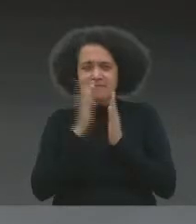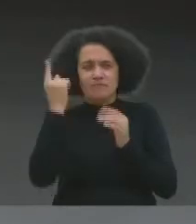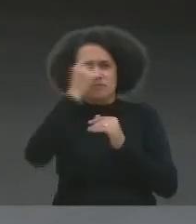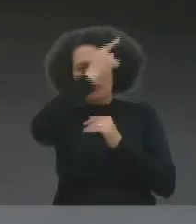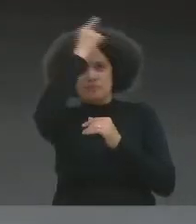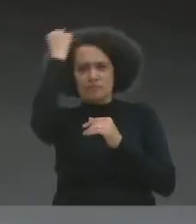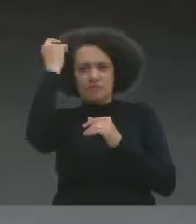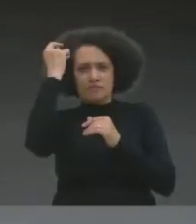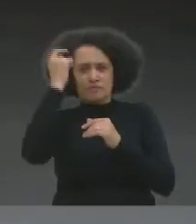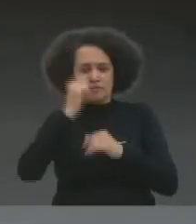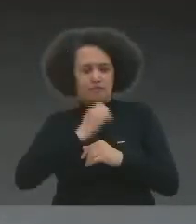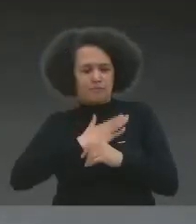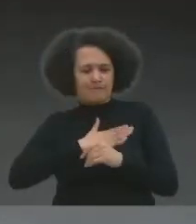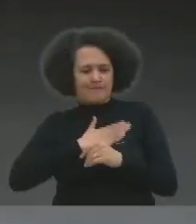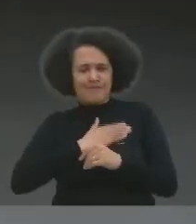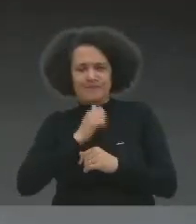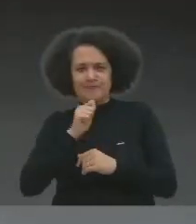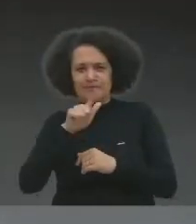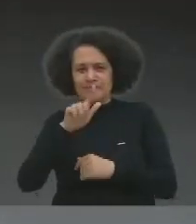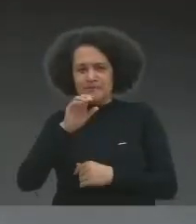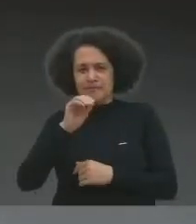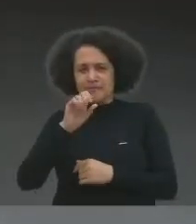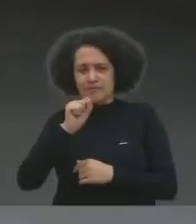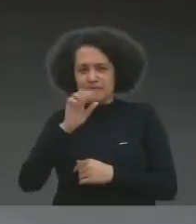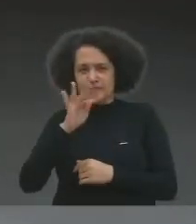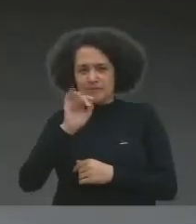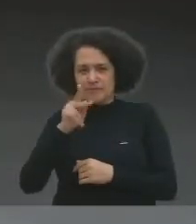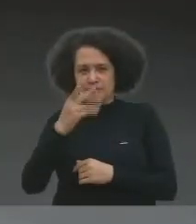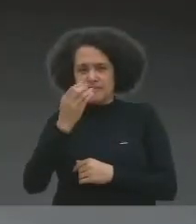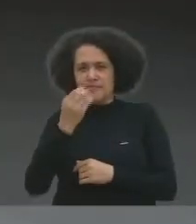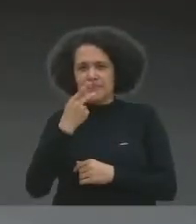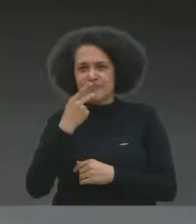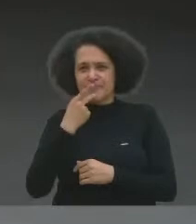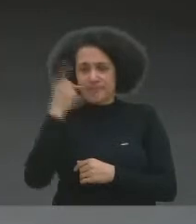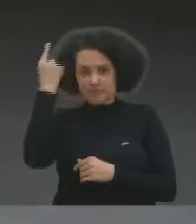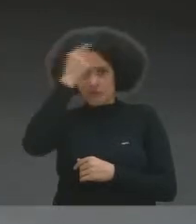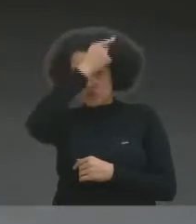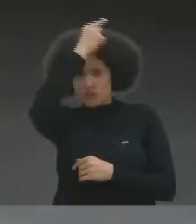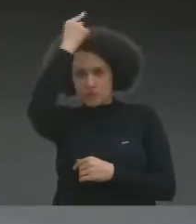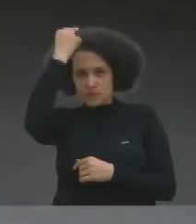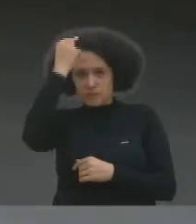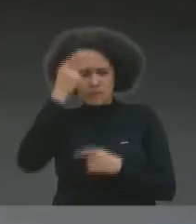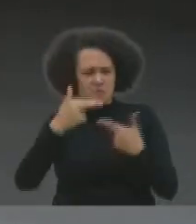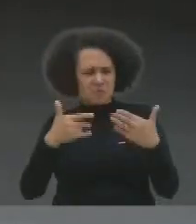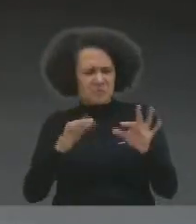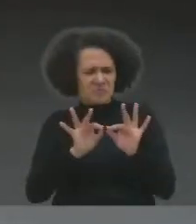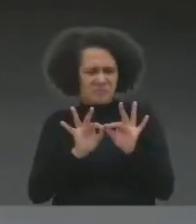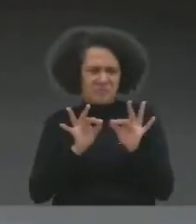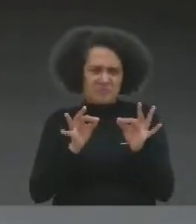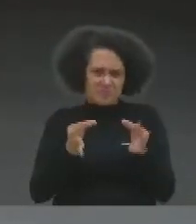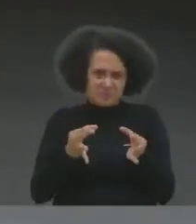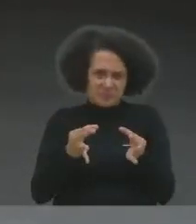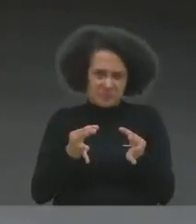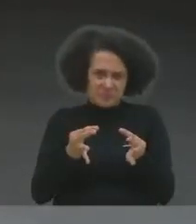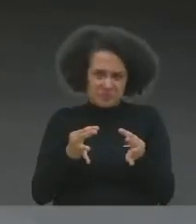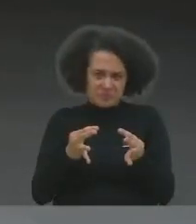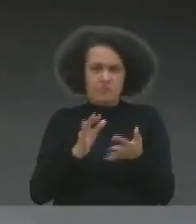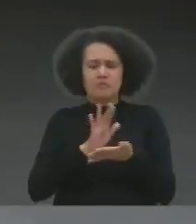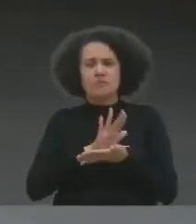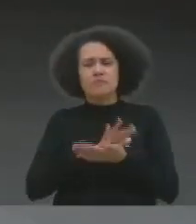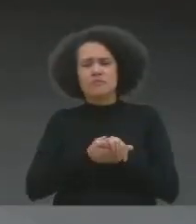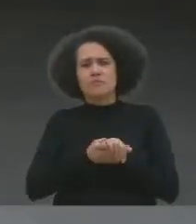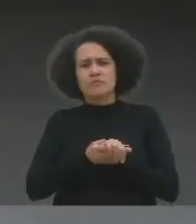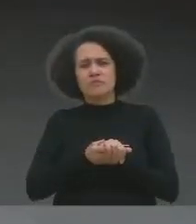Agostinho diz duas coisas sobre anjos. Very simple things. Coisas muito simples. He says angelic beings